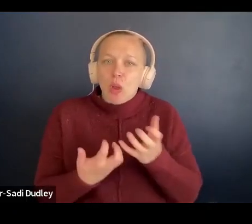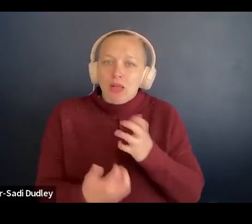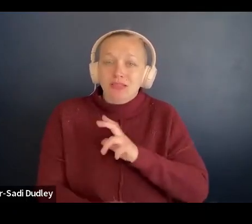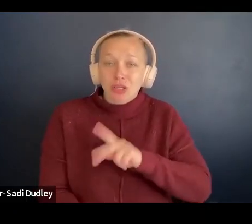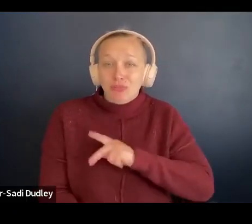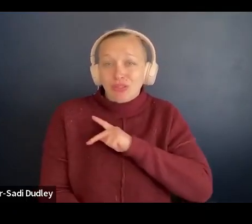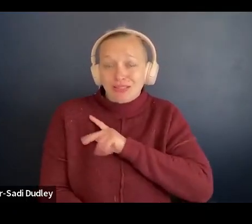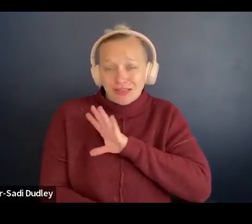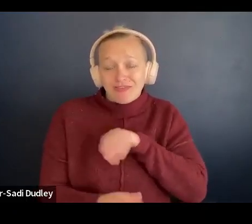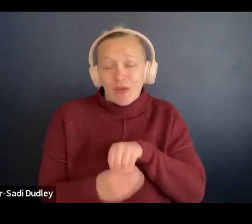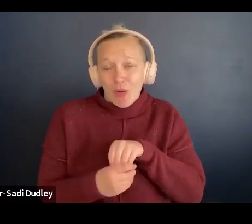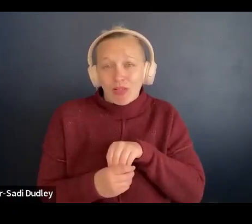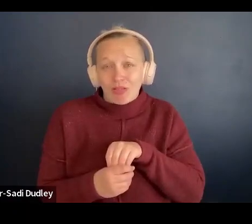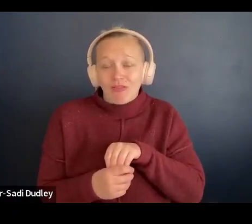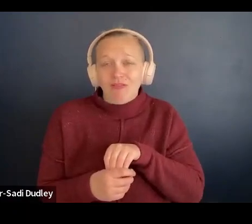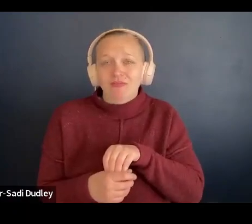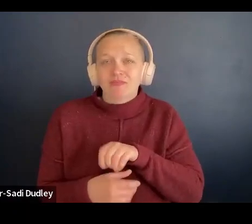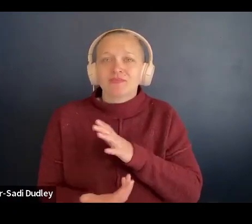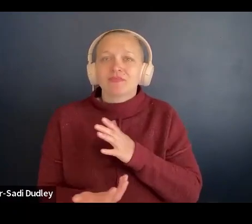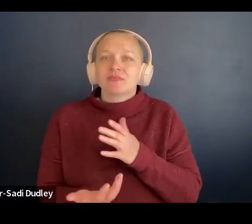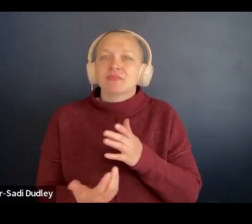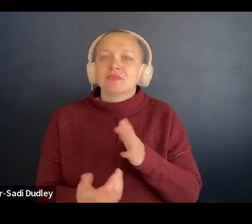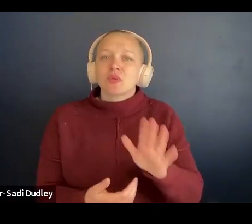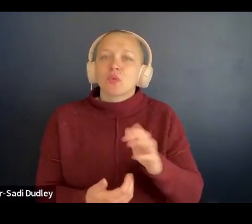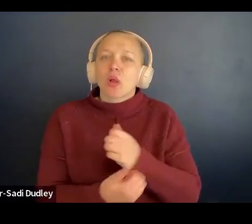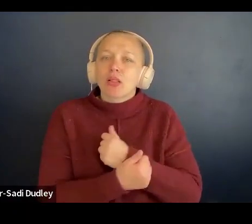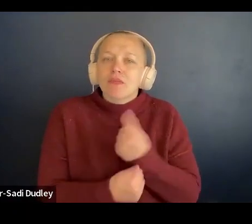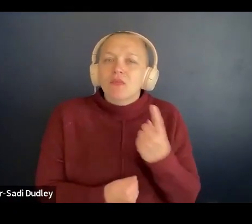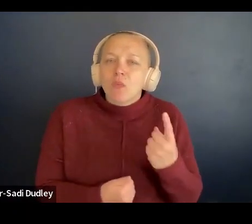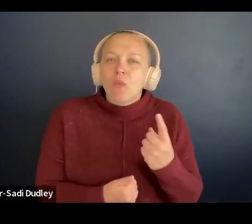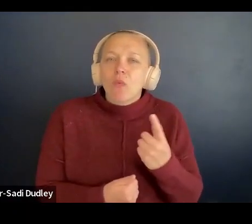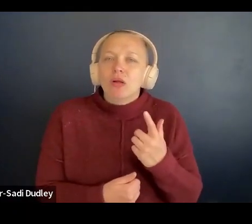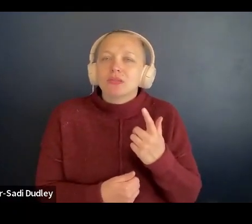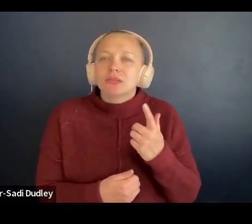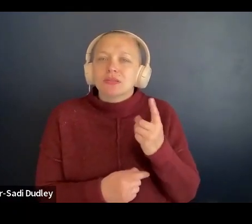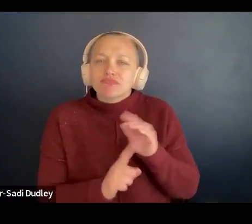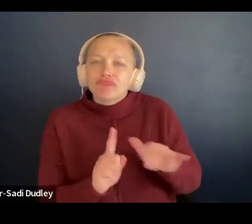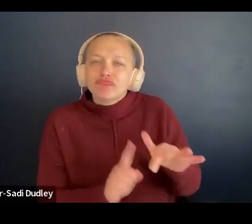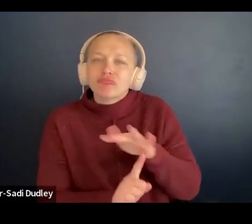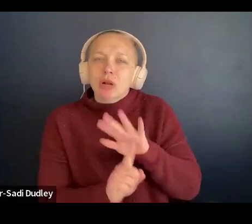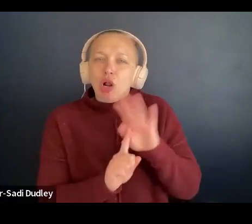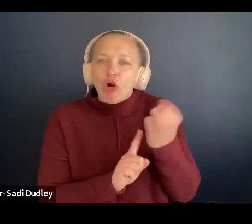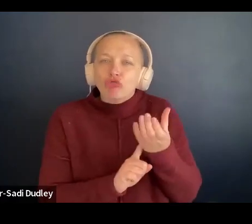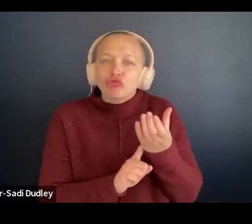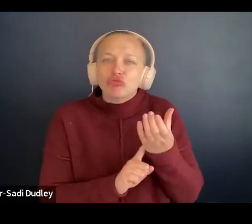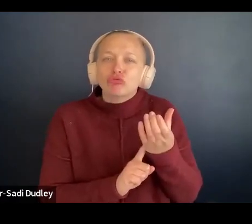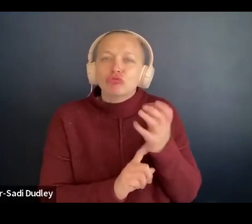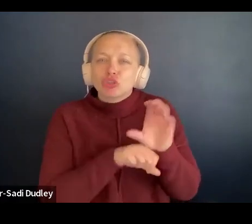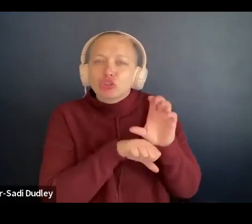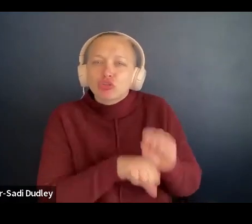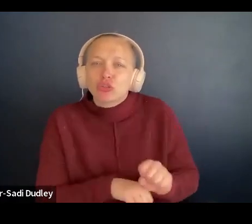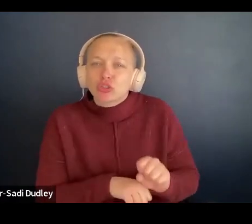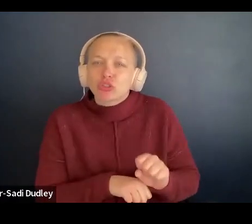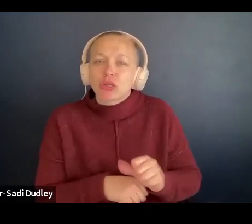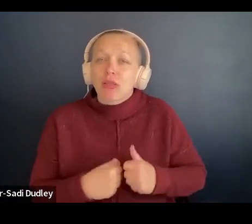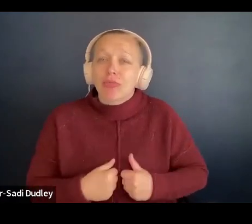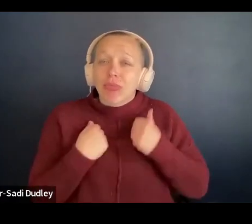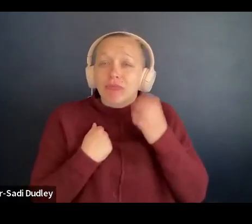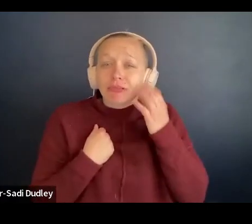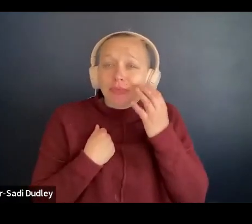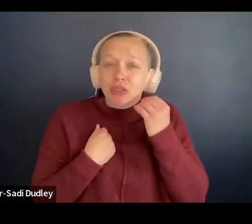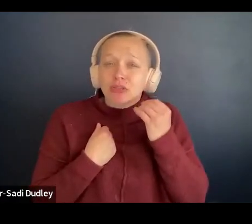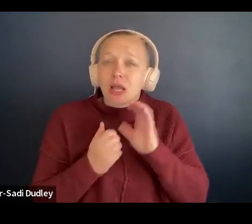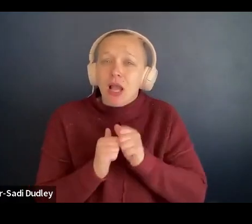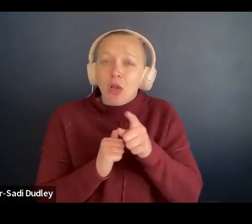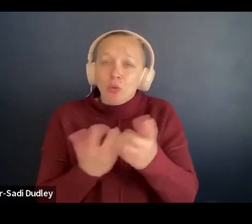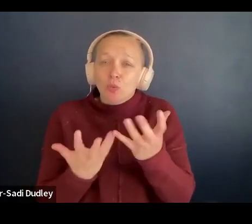the loved ones, and elements of their culture, tradition, and life experience for them to make choices specifically how they want to be honored during their